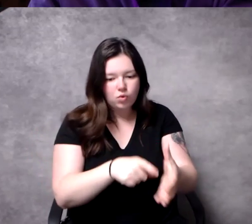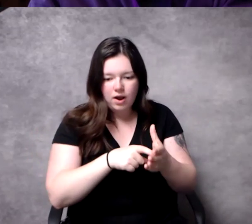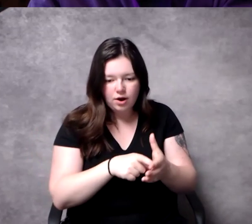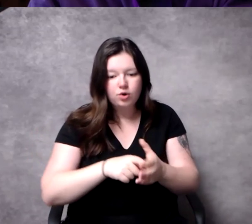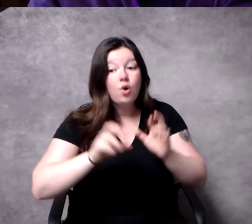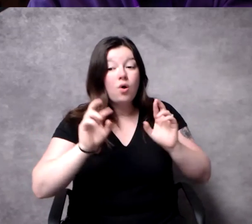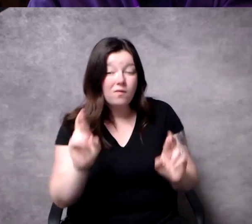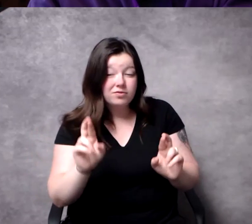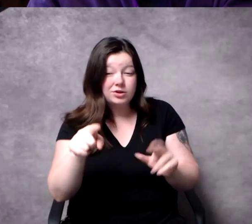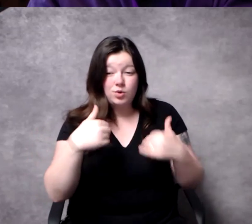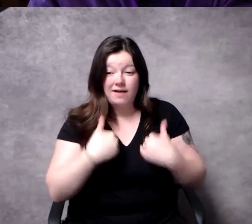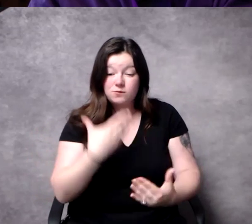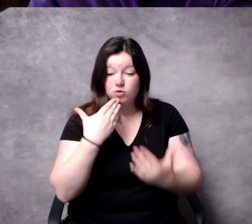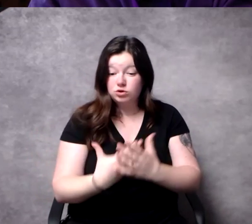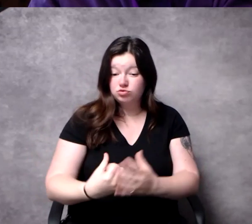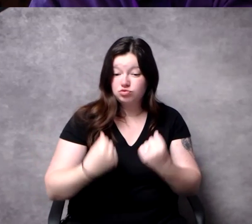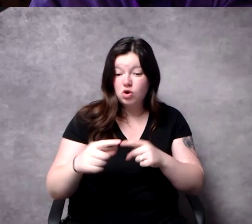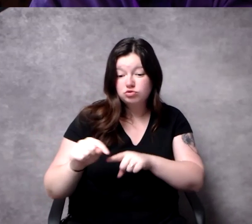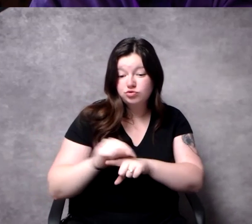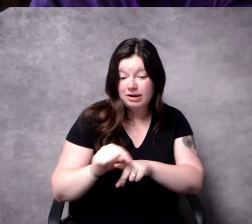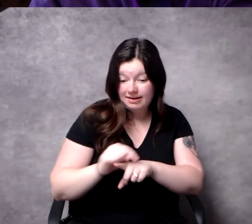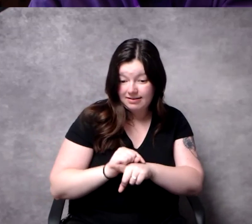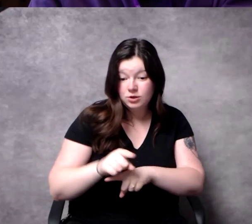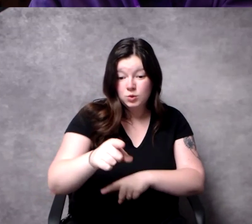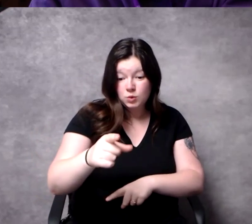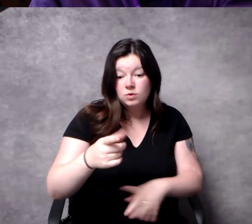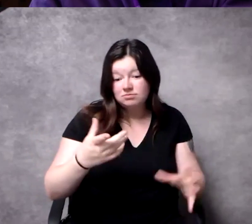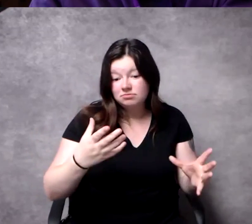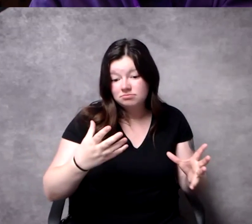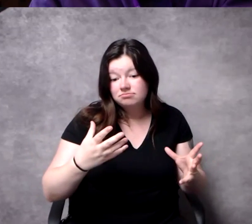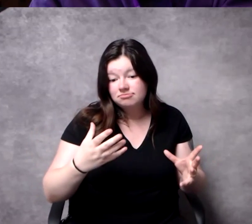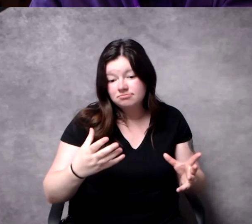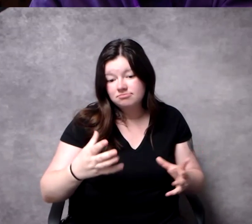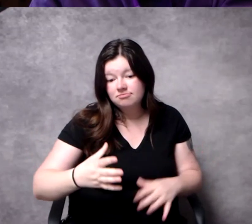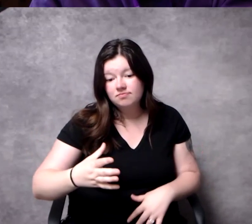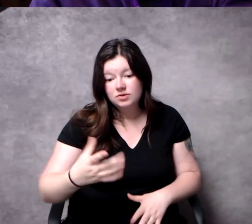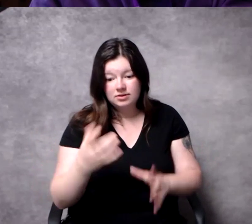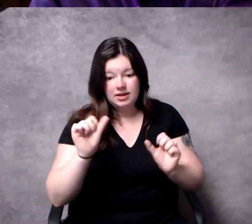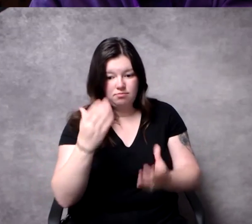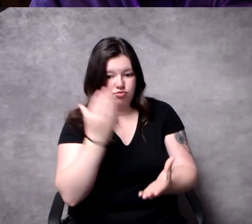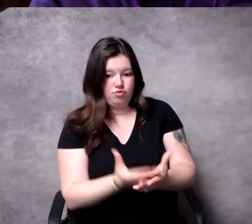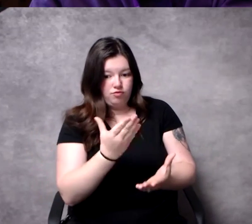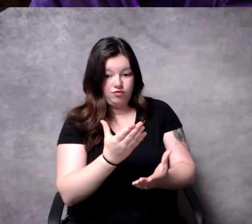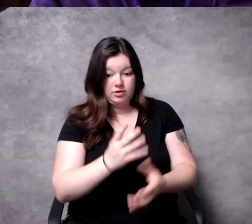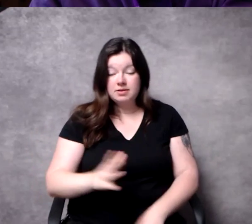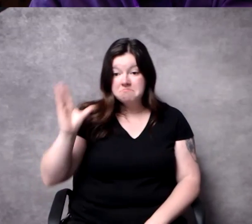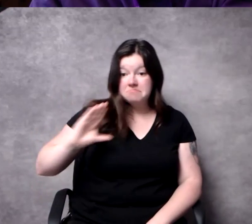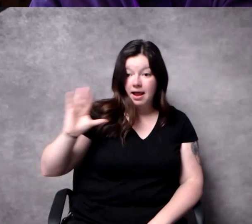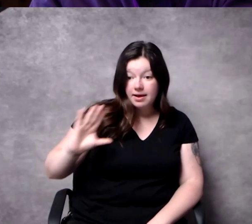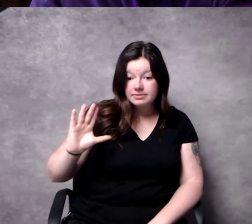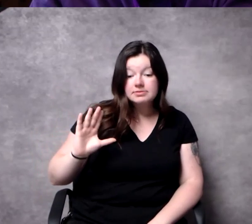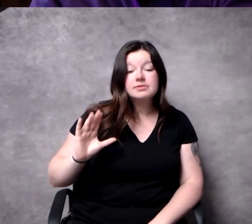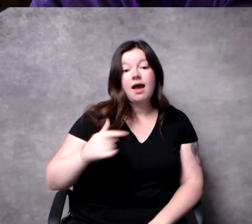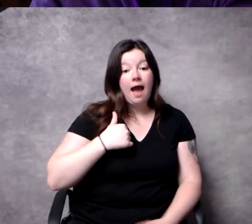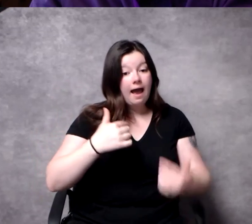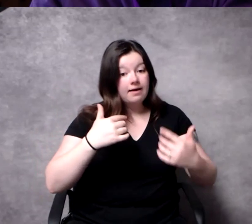some experience, whatever area of research, to show that at least in the past you've been able to do, that you have the technical